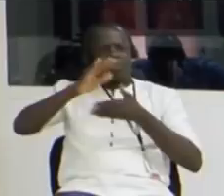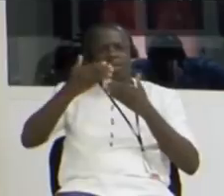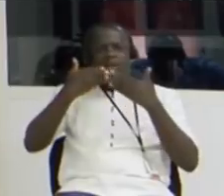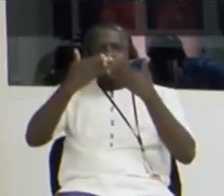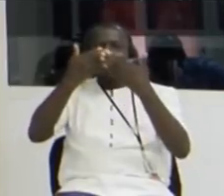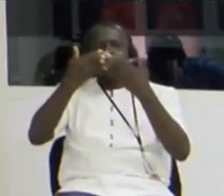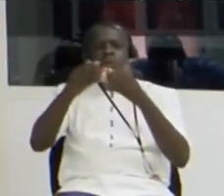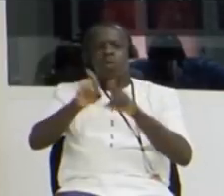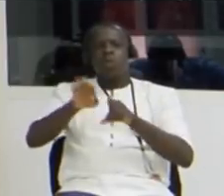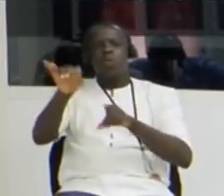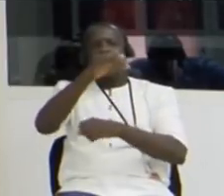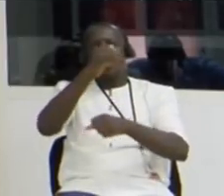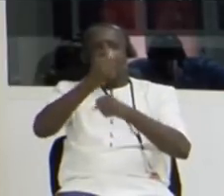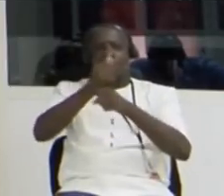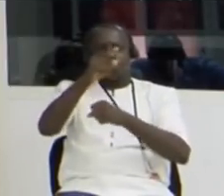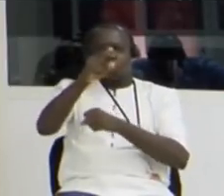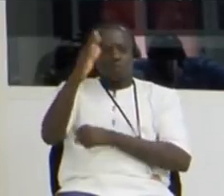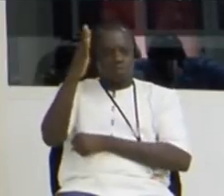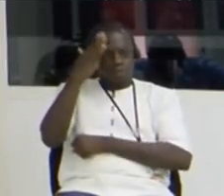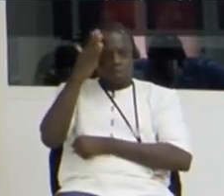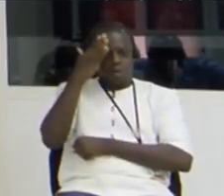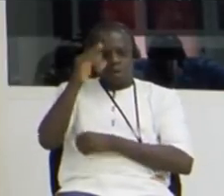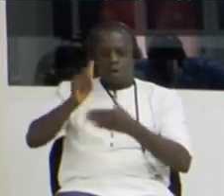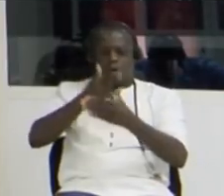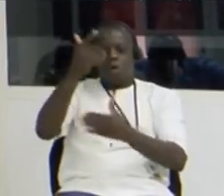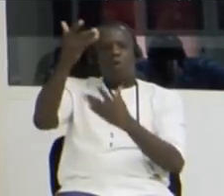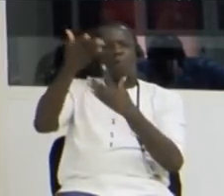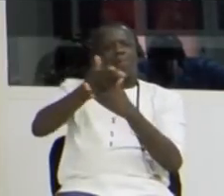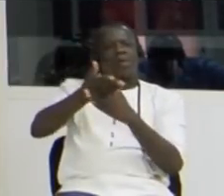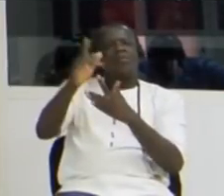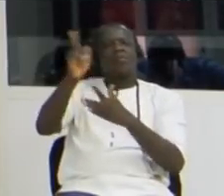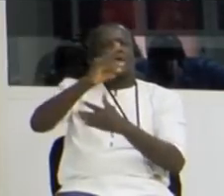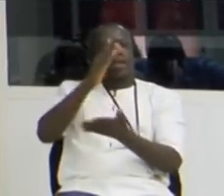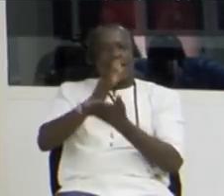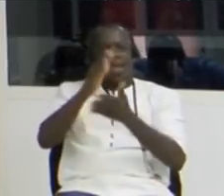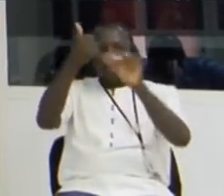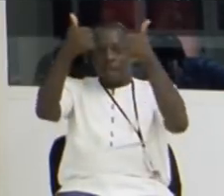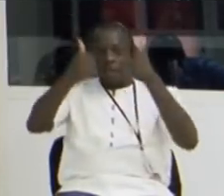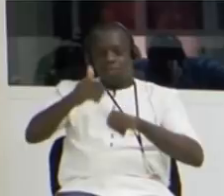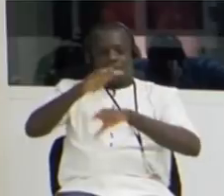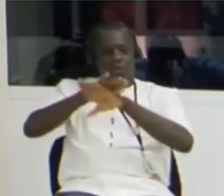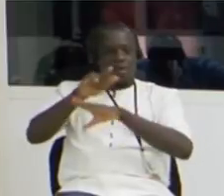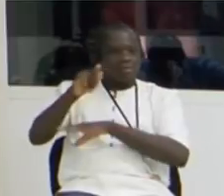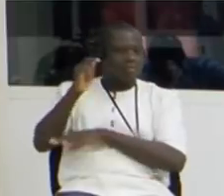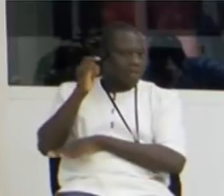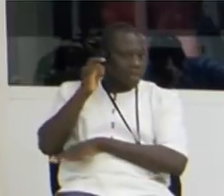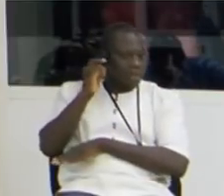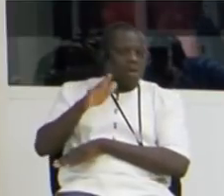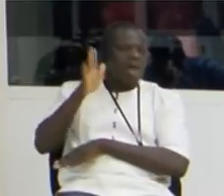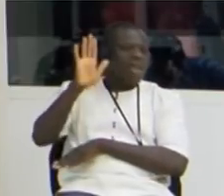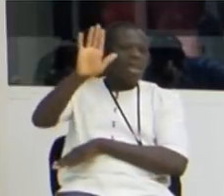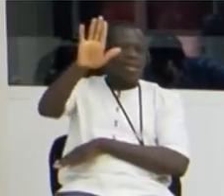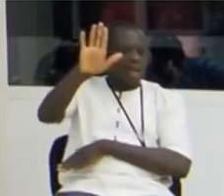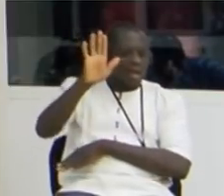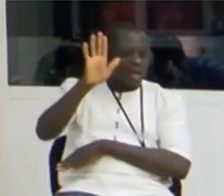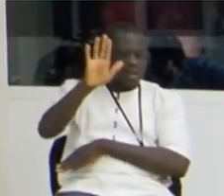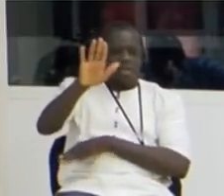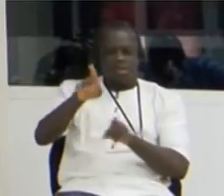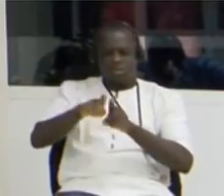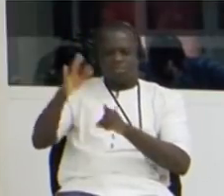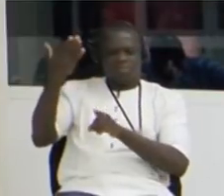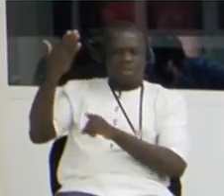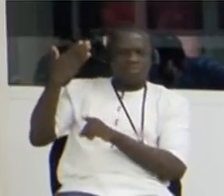that led you to know or believe what actually happened to this particular girl? It was at a later stage, just recently, that